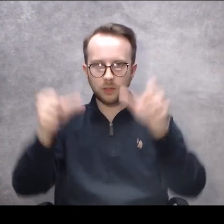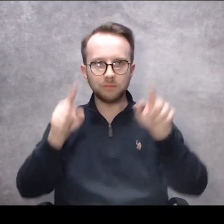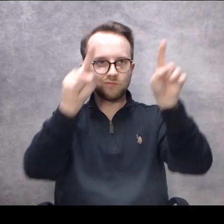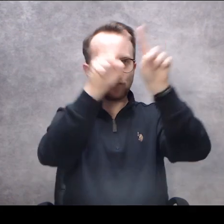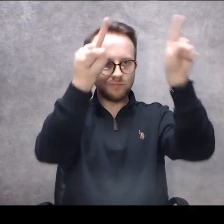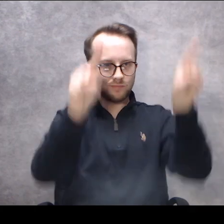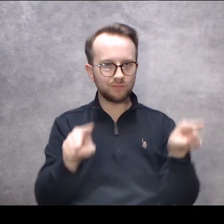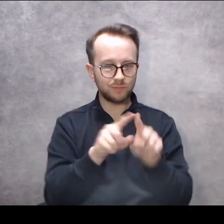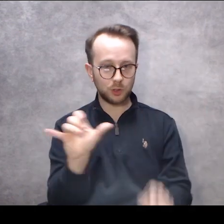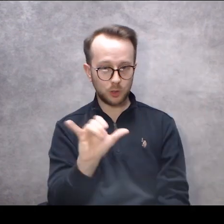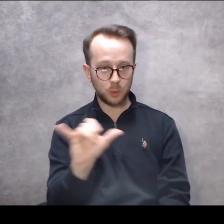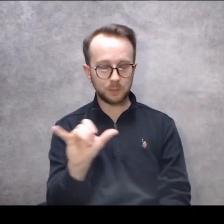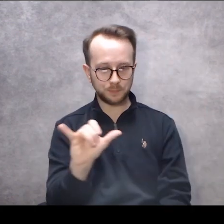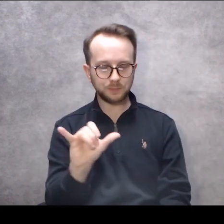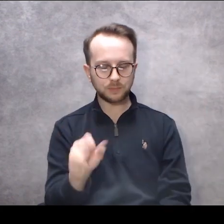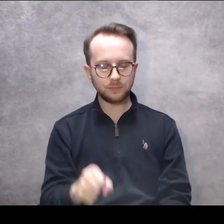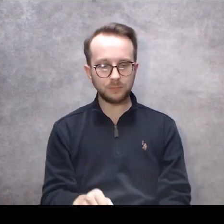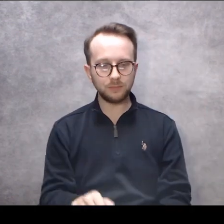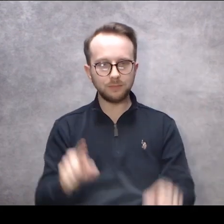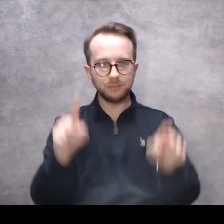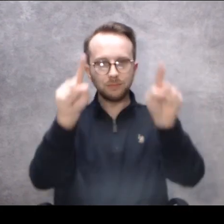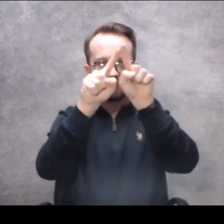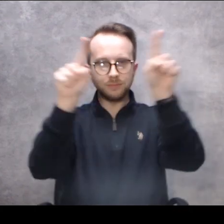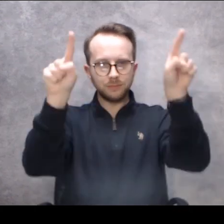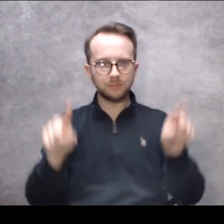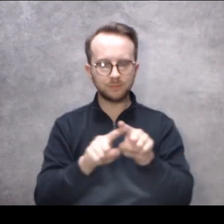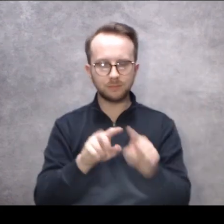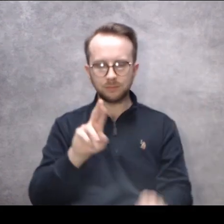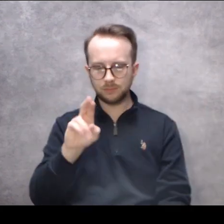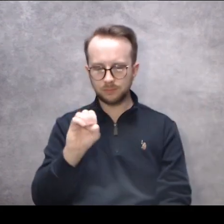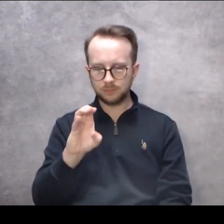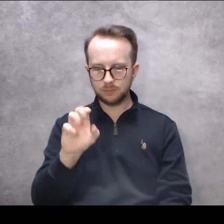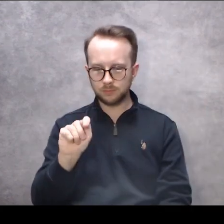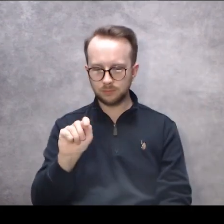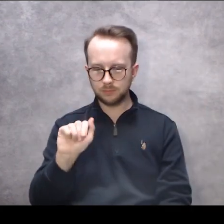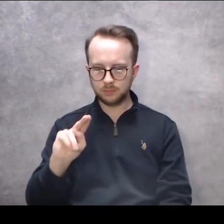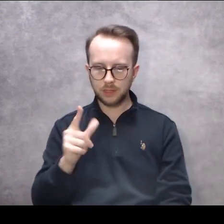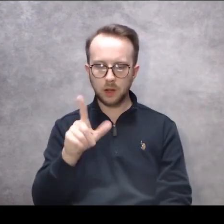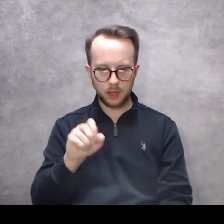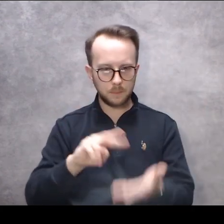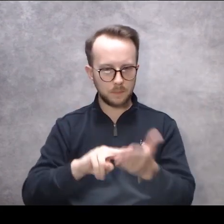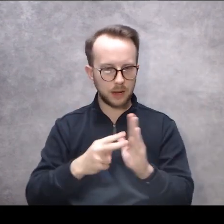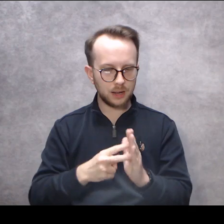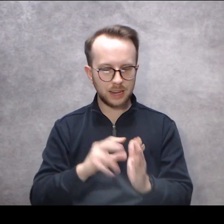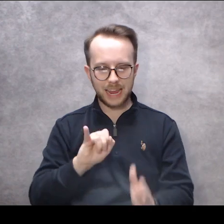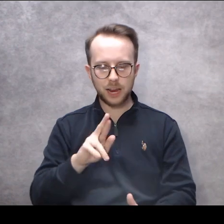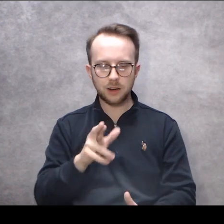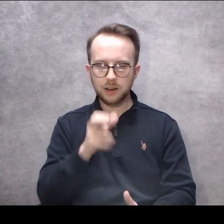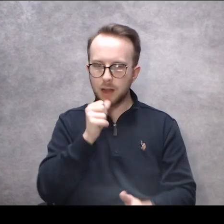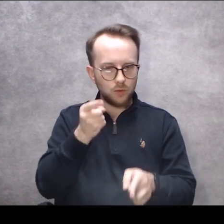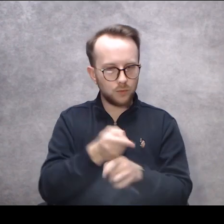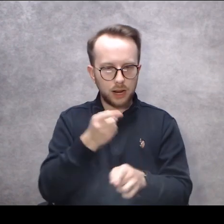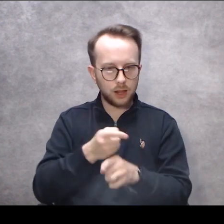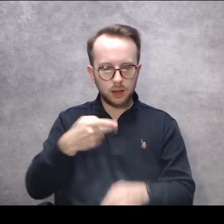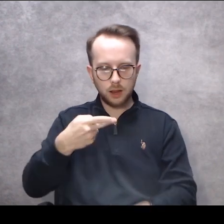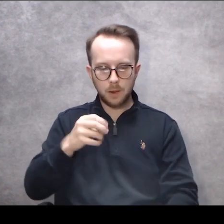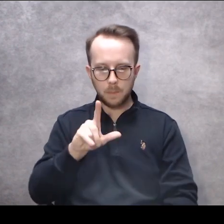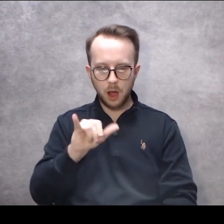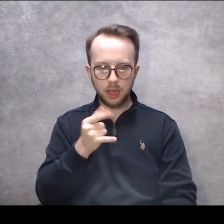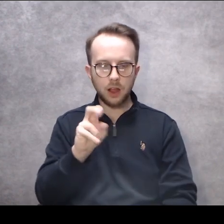rectangles. A rectangle is an irregular polygon because the sides are